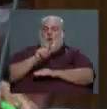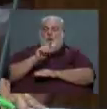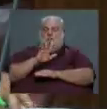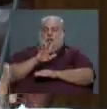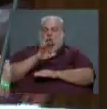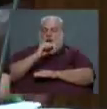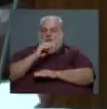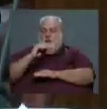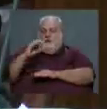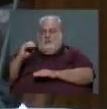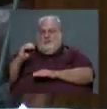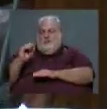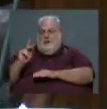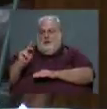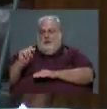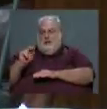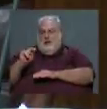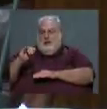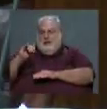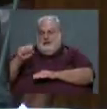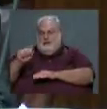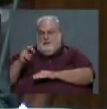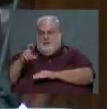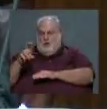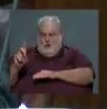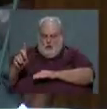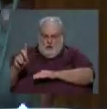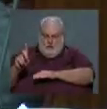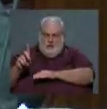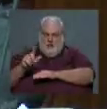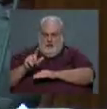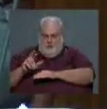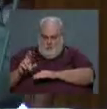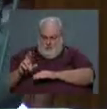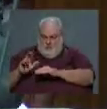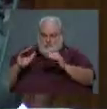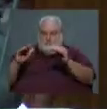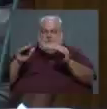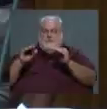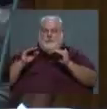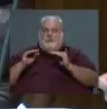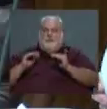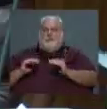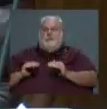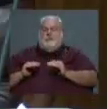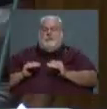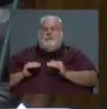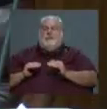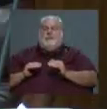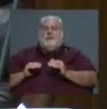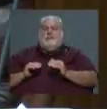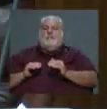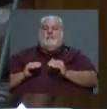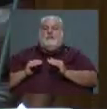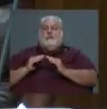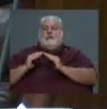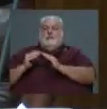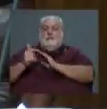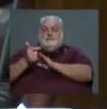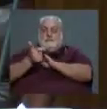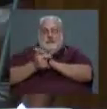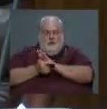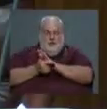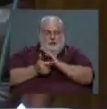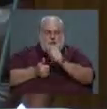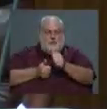Canis Road, just west of Canis and Pride Valley Roads intersection, Little Rock, Arkansas, amending the official zoning map of the city of Little Rock, Arkansas, and for other